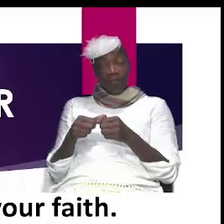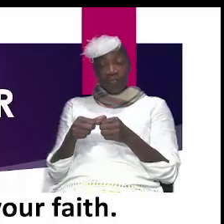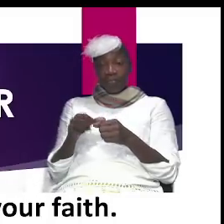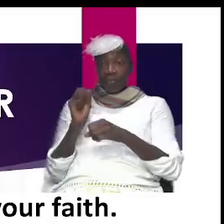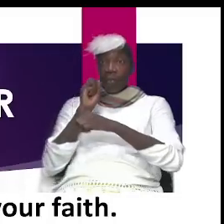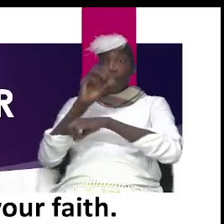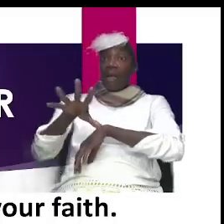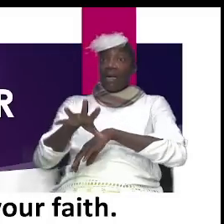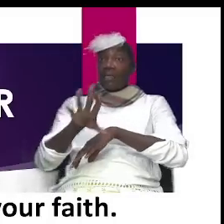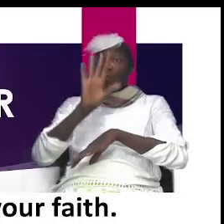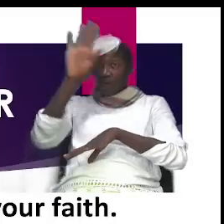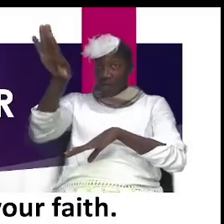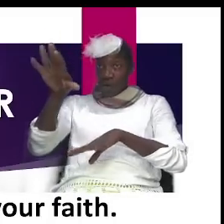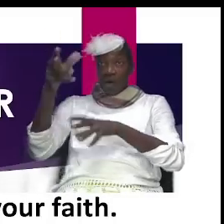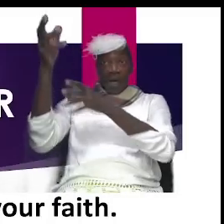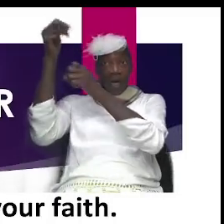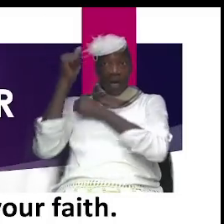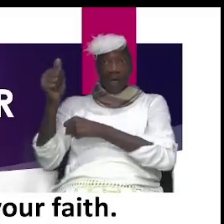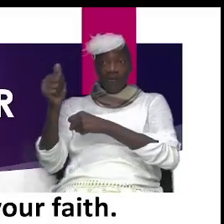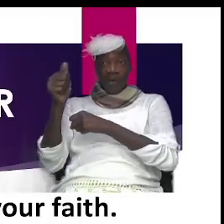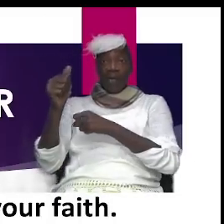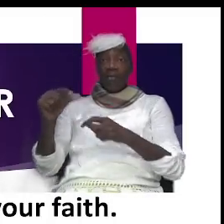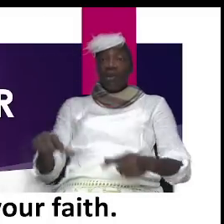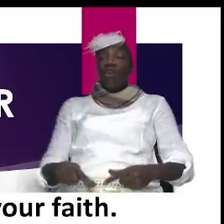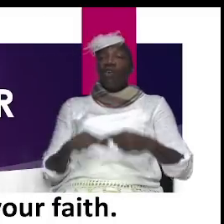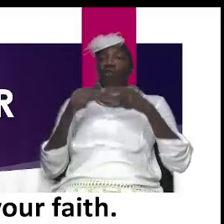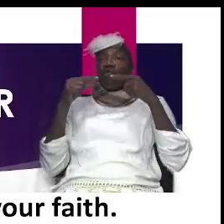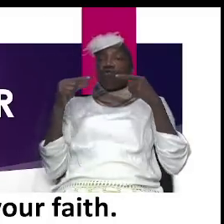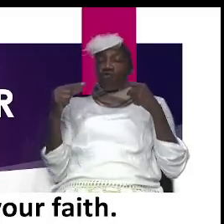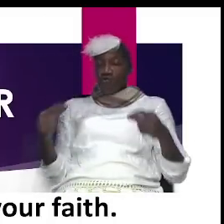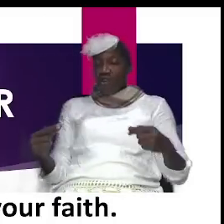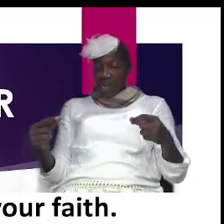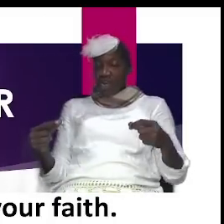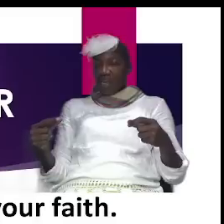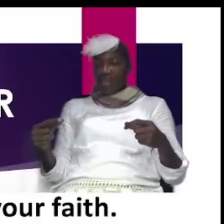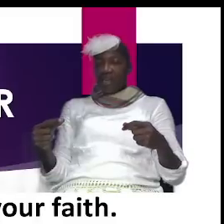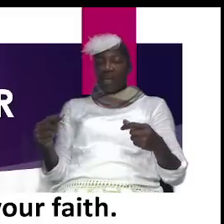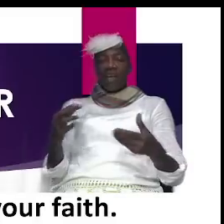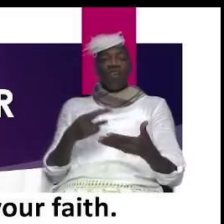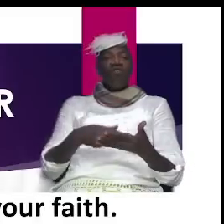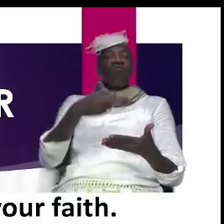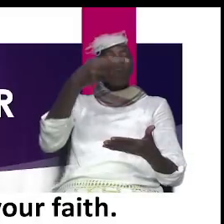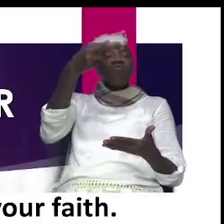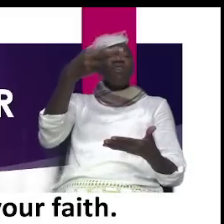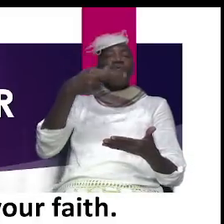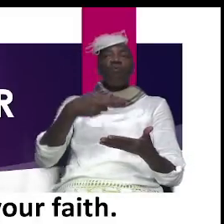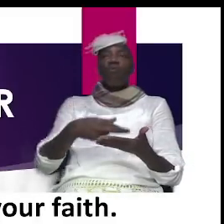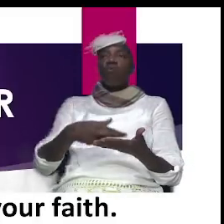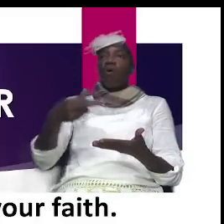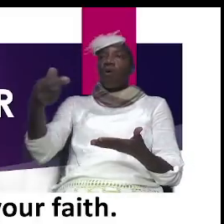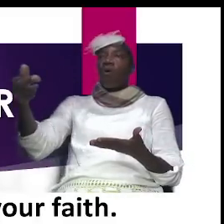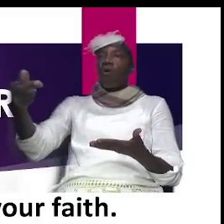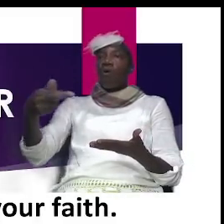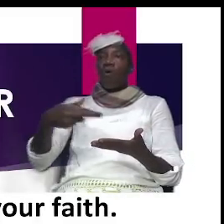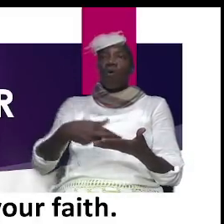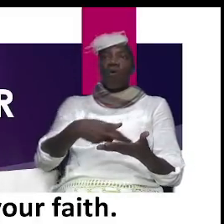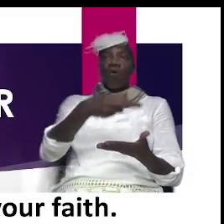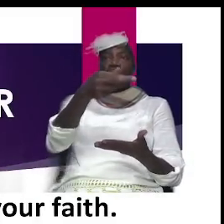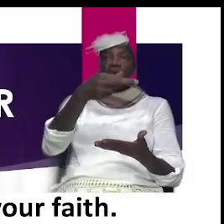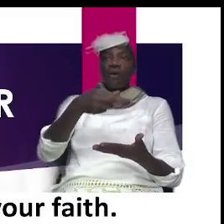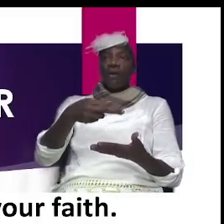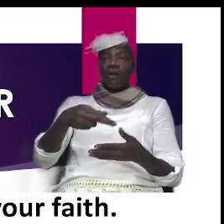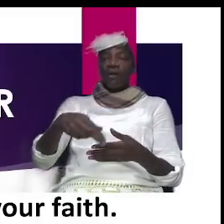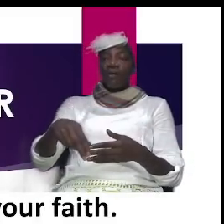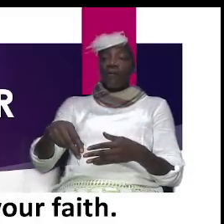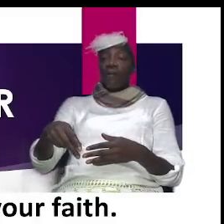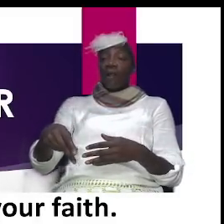your confidence, which hath great recompense of reward. Paul was writing to the Hebrews, and it